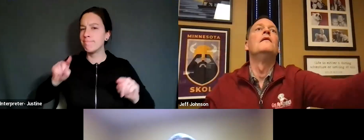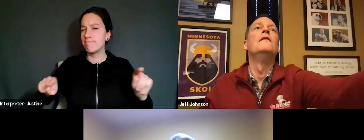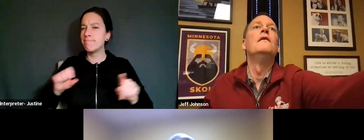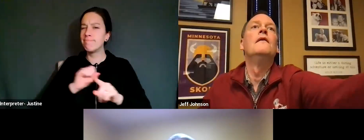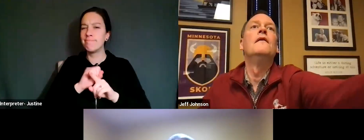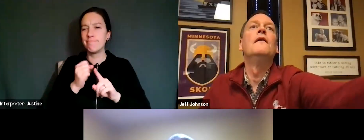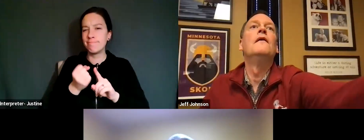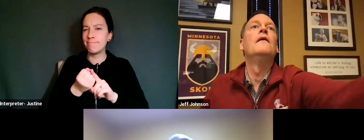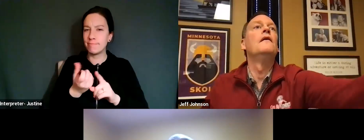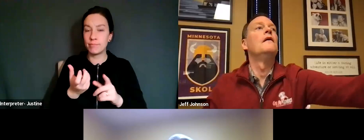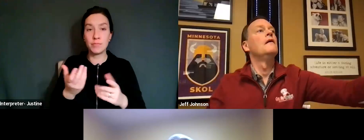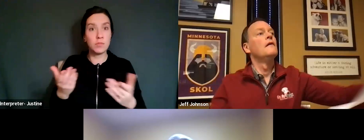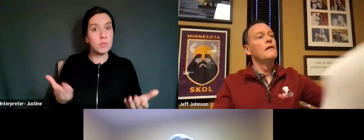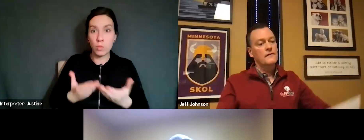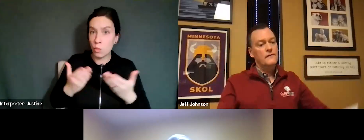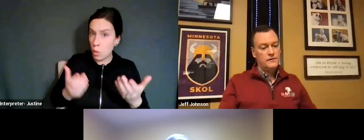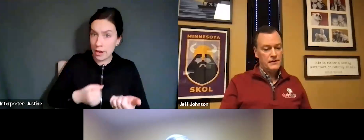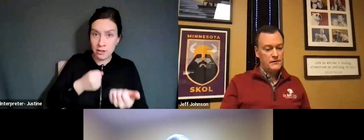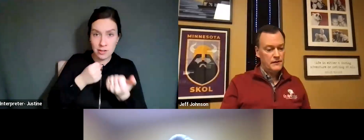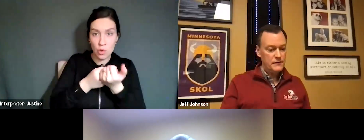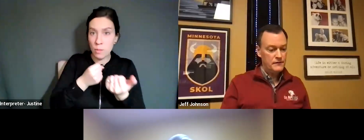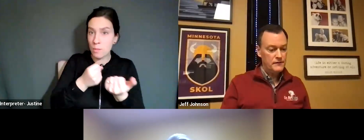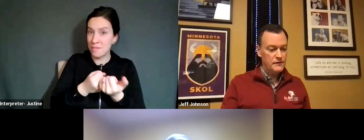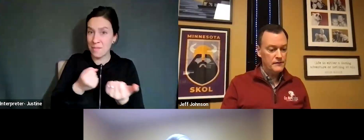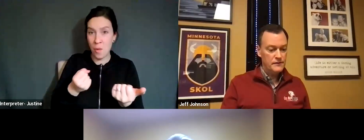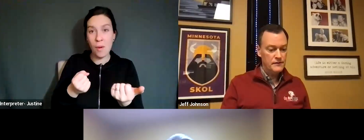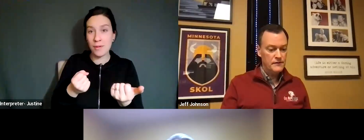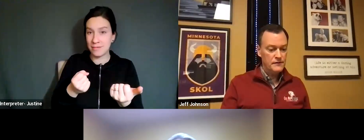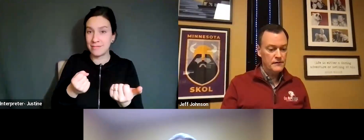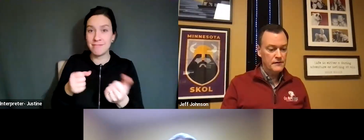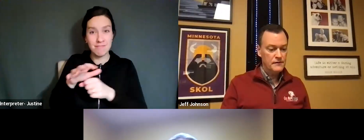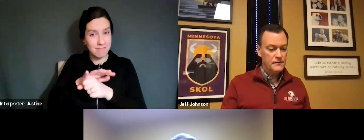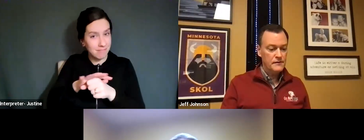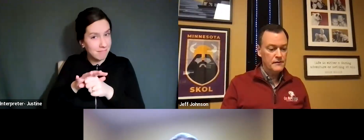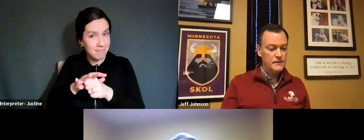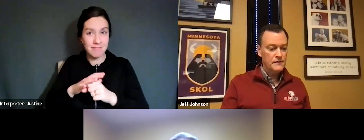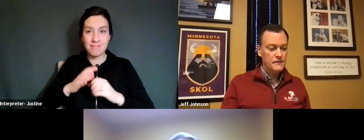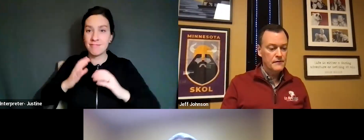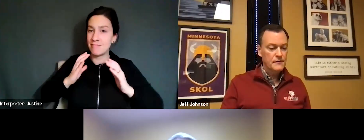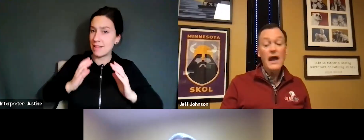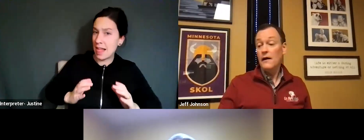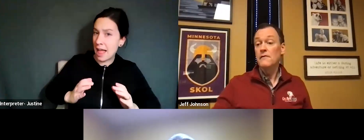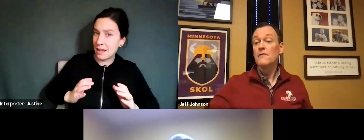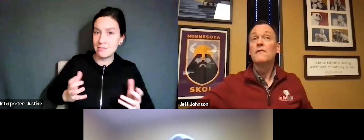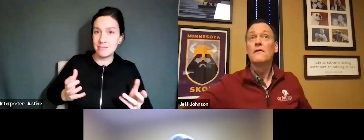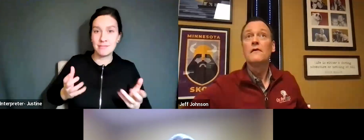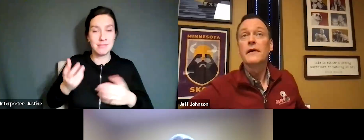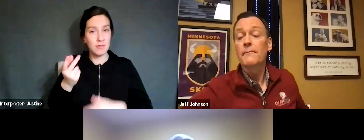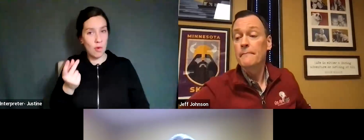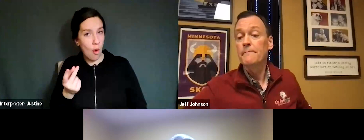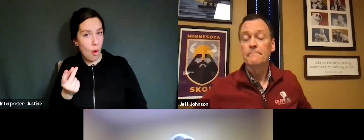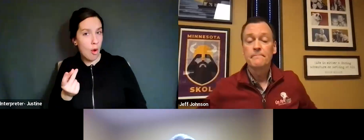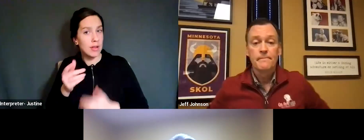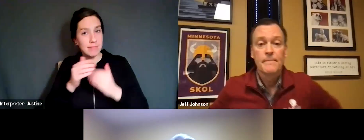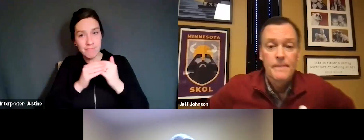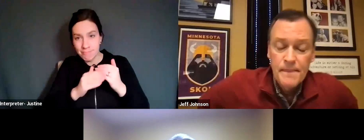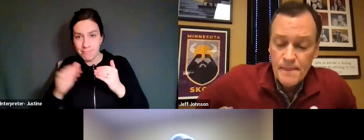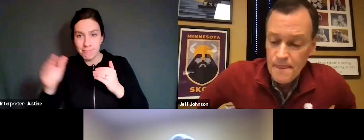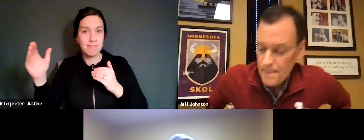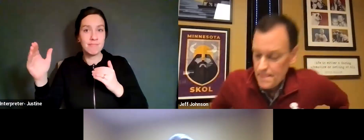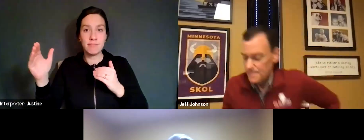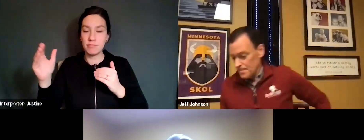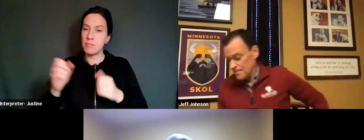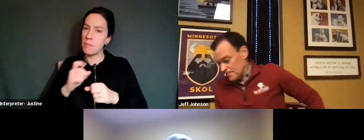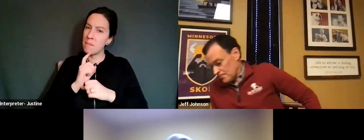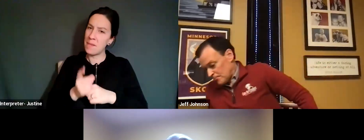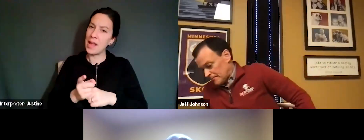here to support these facilities or our clients and the dogs for the life of the dog and make sure that they end